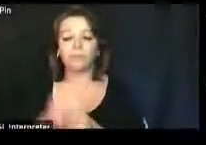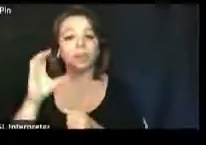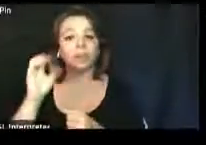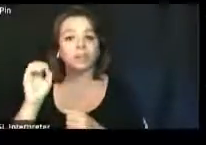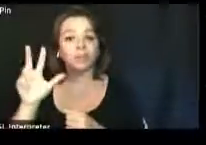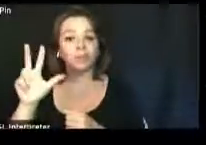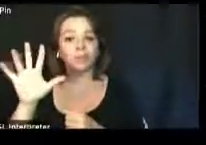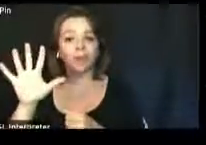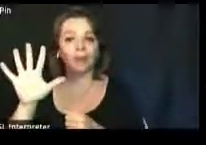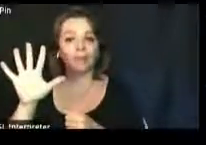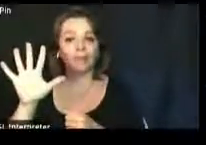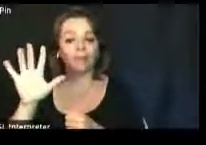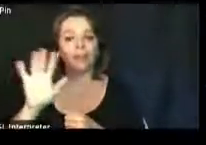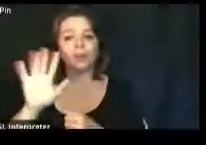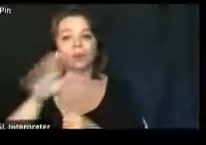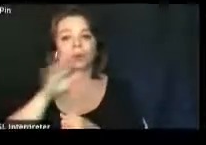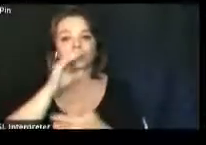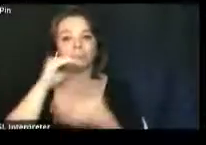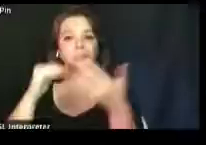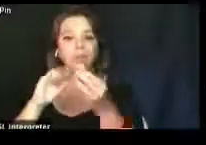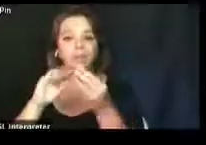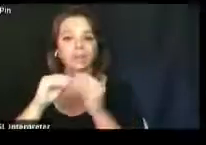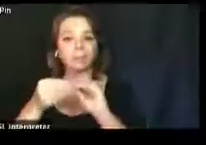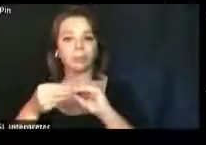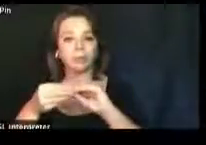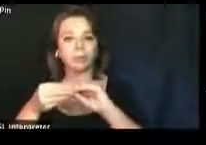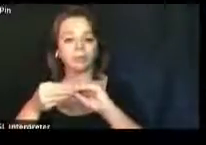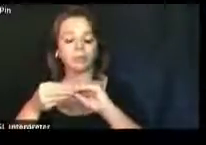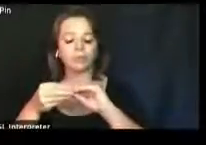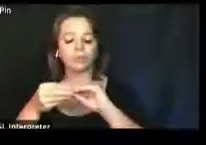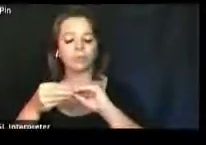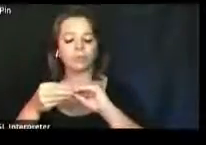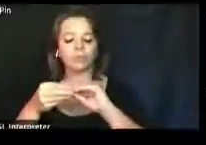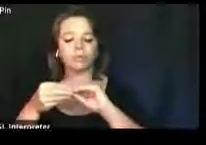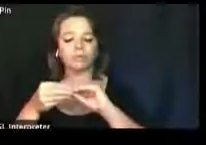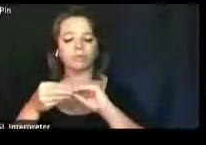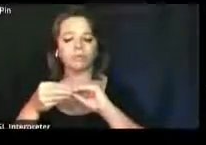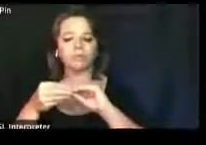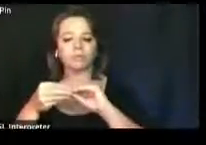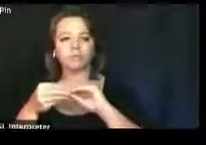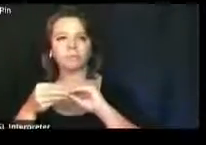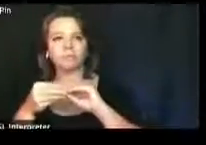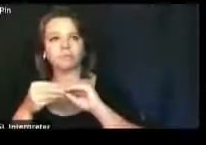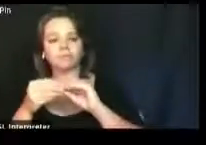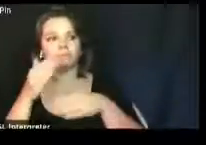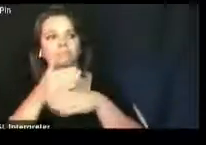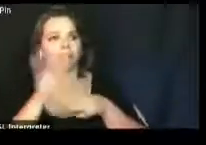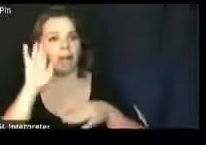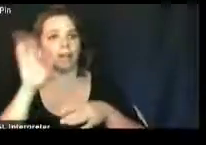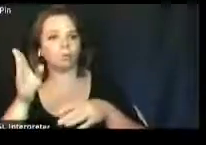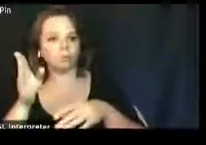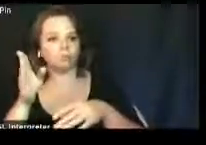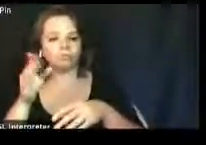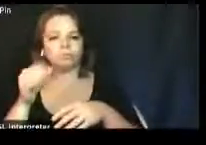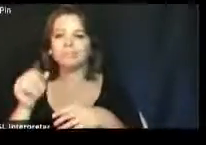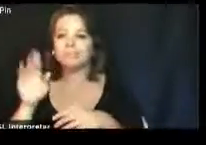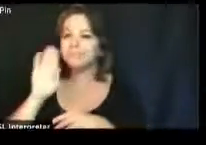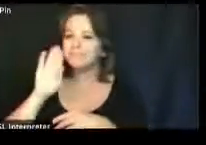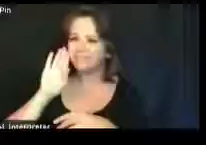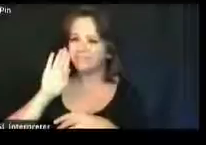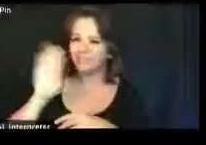.035, your speaker order number will be 20. Now. Hello. Hi, I've got